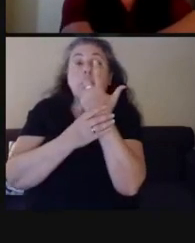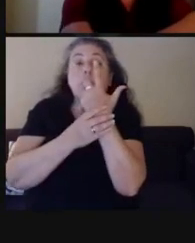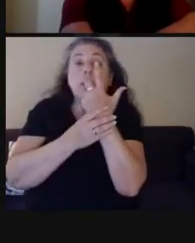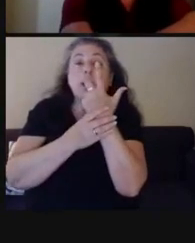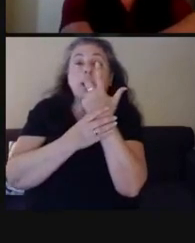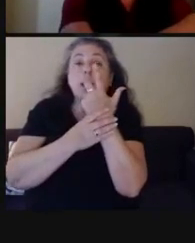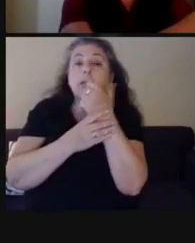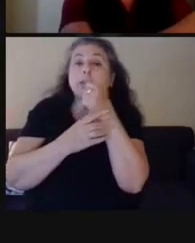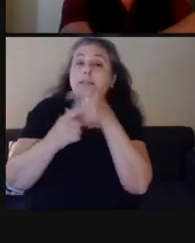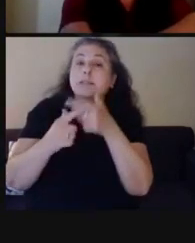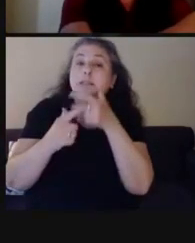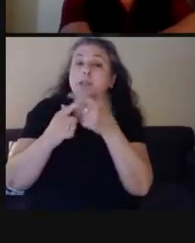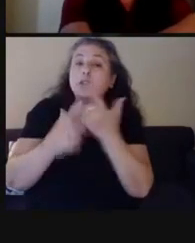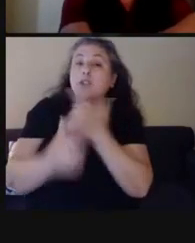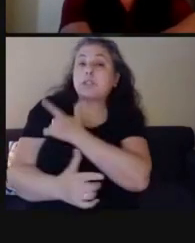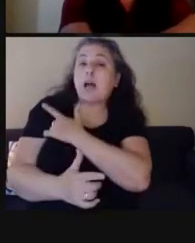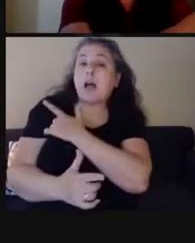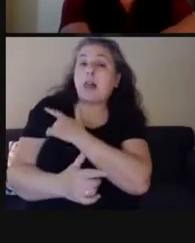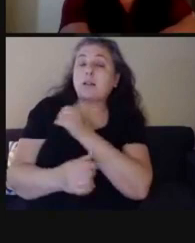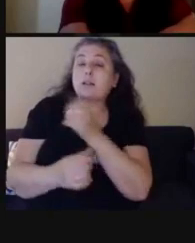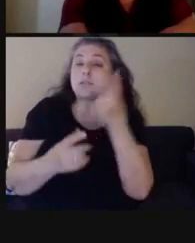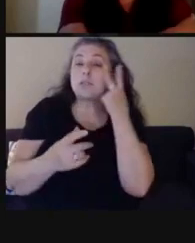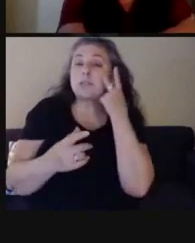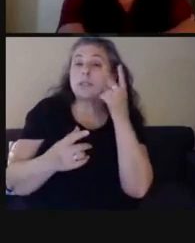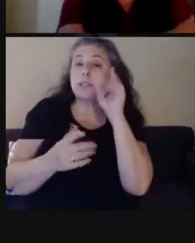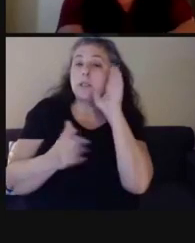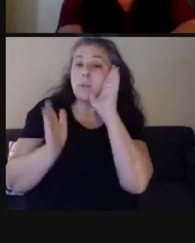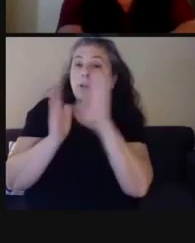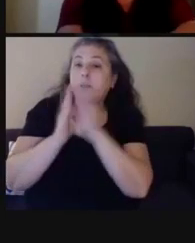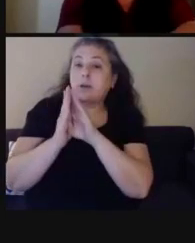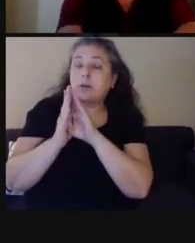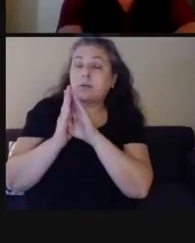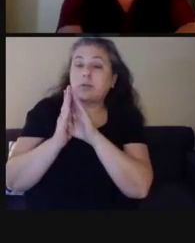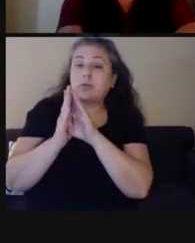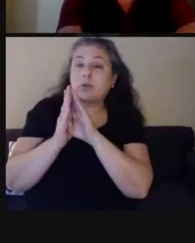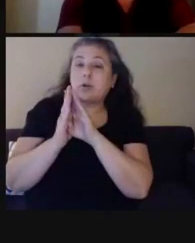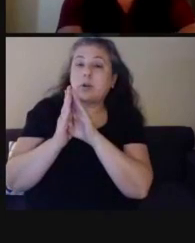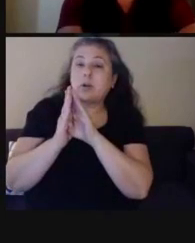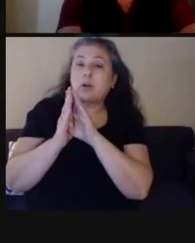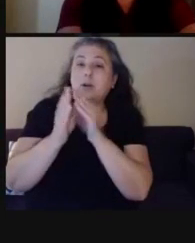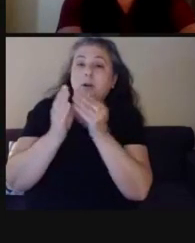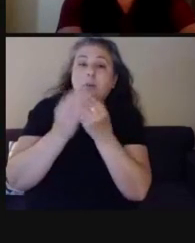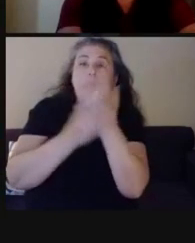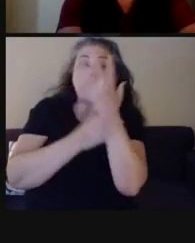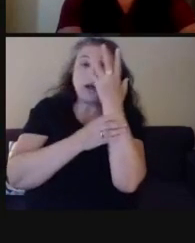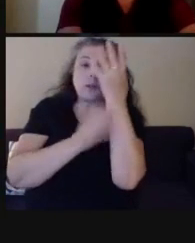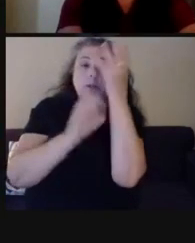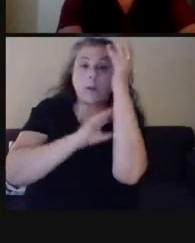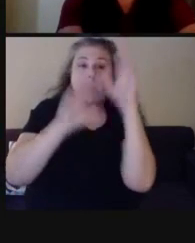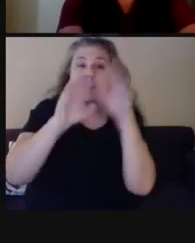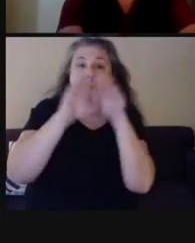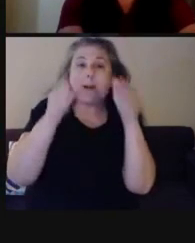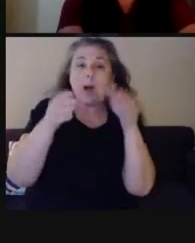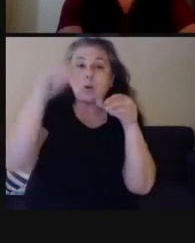style. As you can see in these photos, the plants are planted in mounds. So